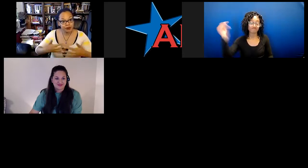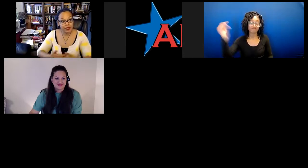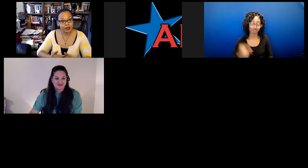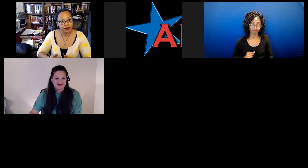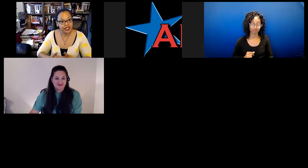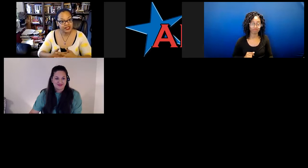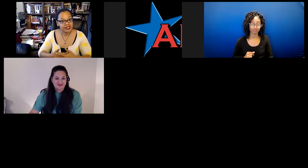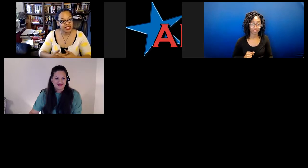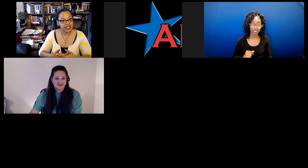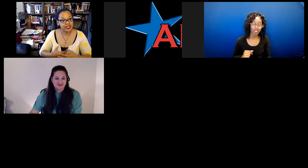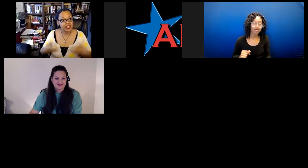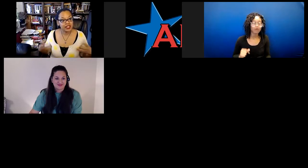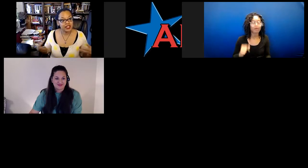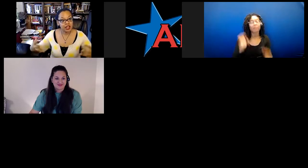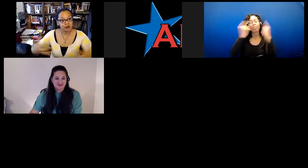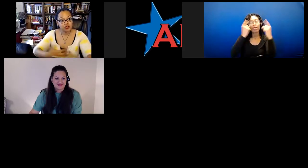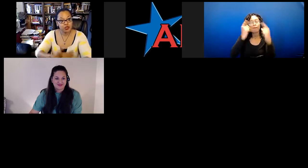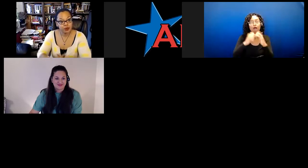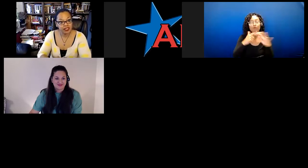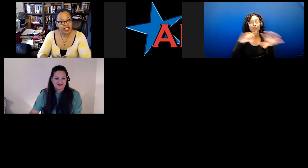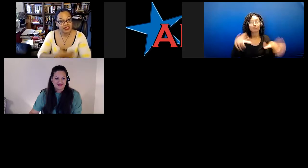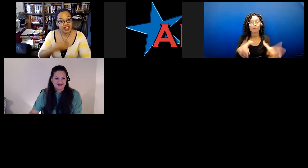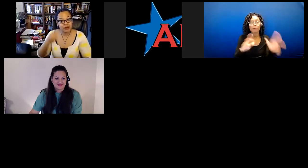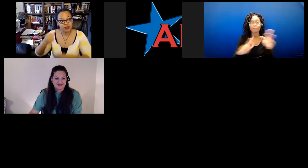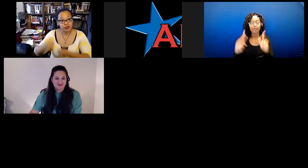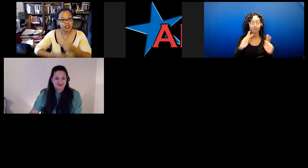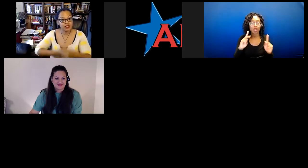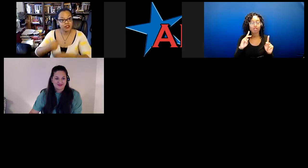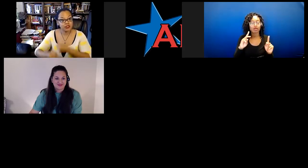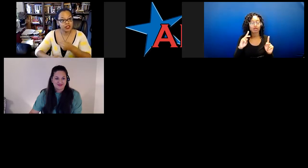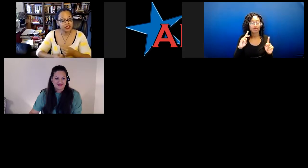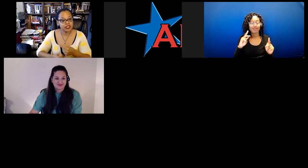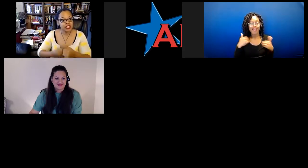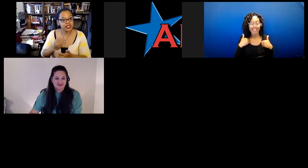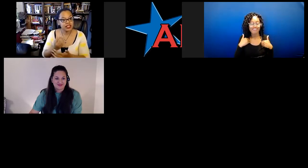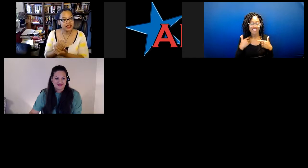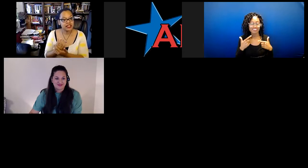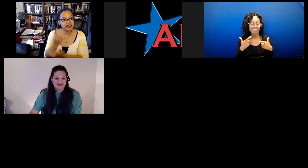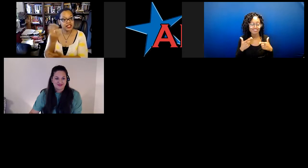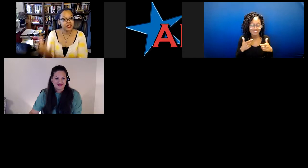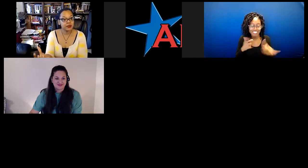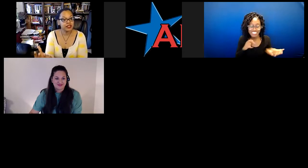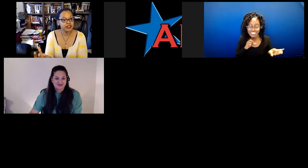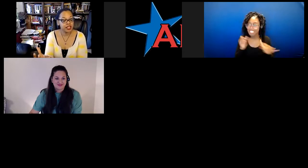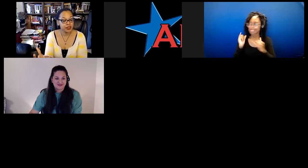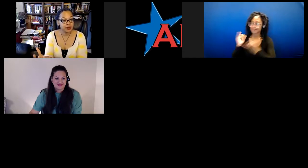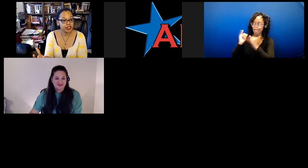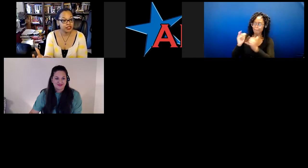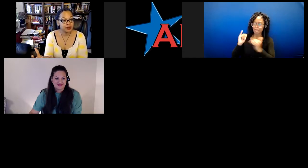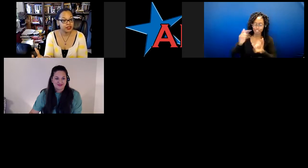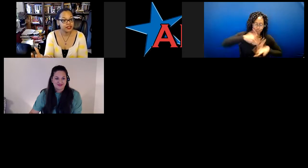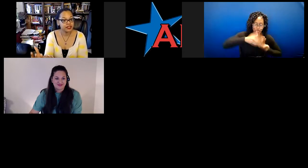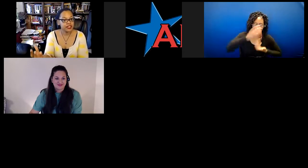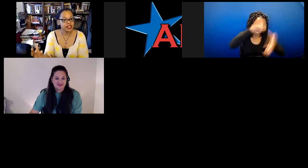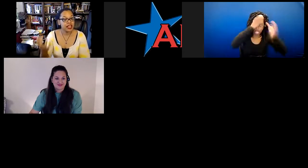of people instead come to that same sociology of knowledge that is leading with the equity that you